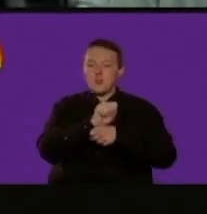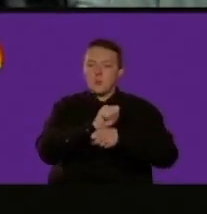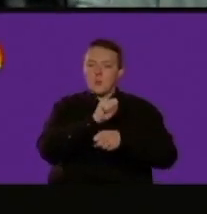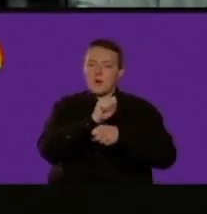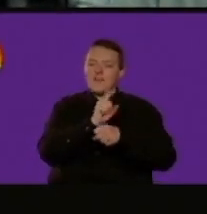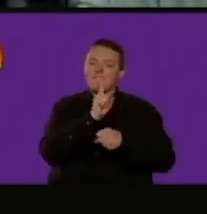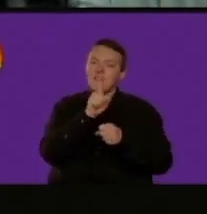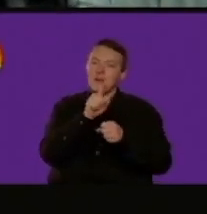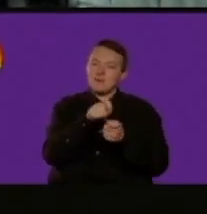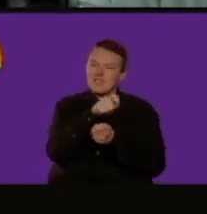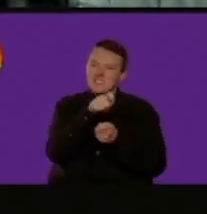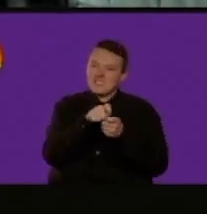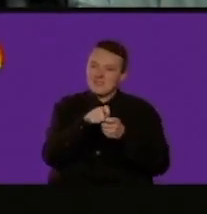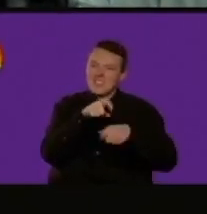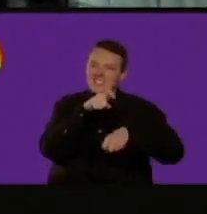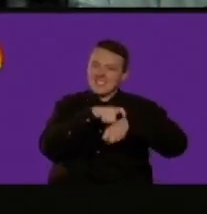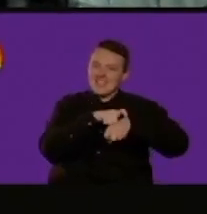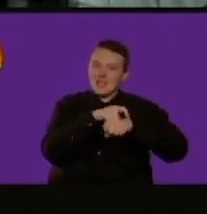And that